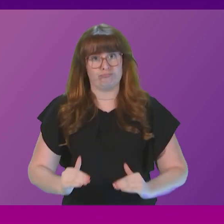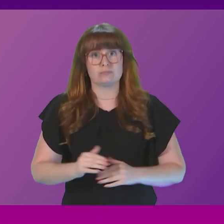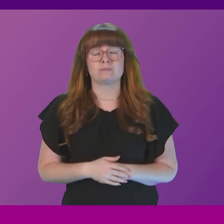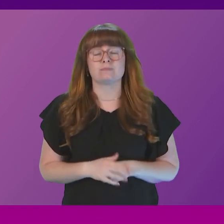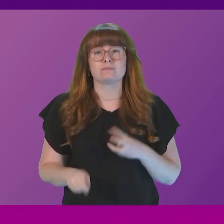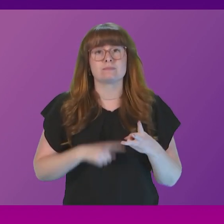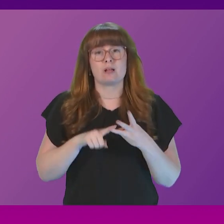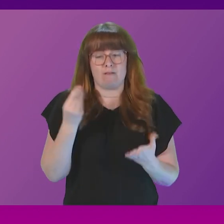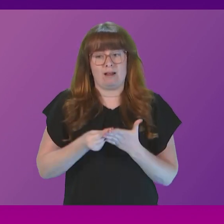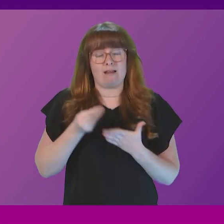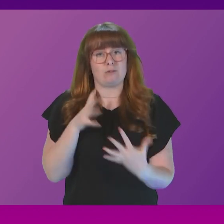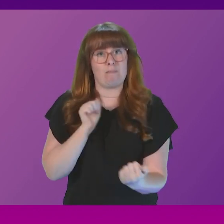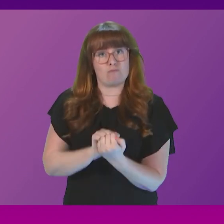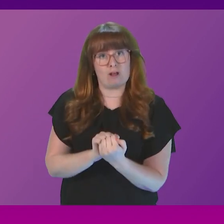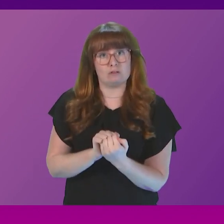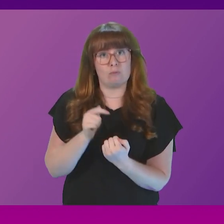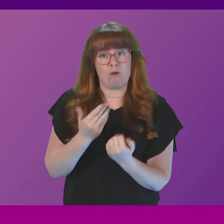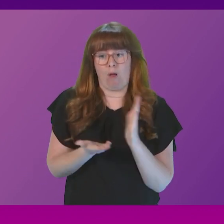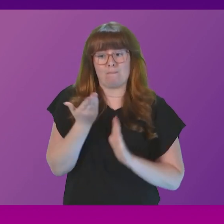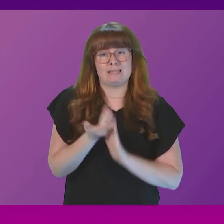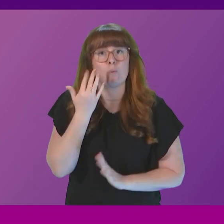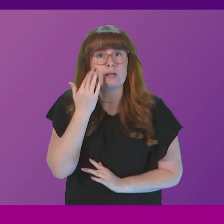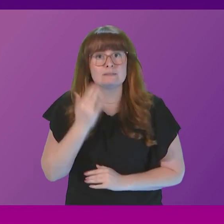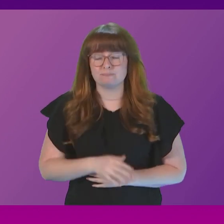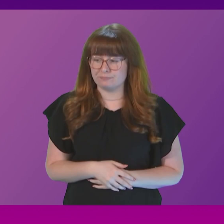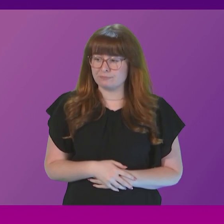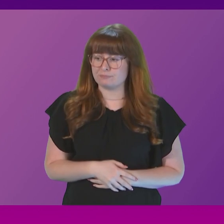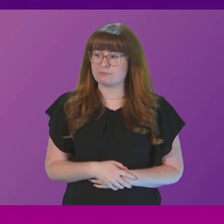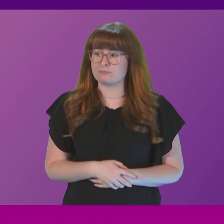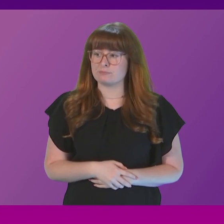the financial memorandum of the bill will be updated?